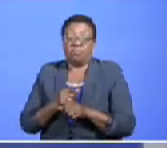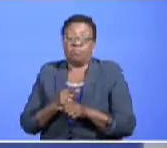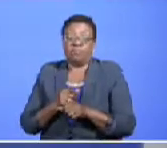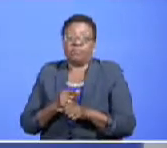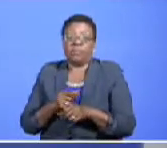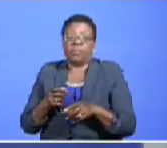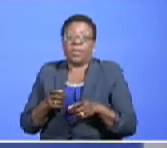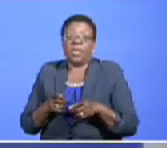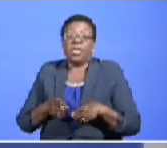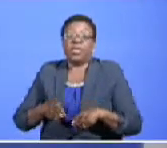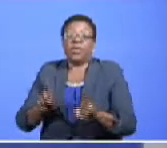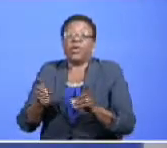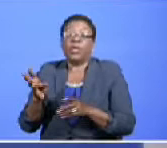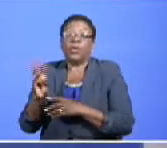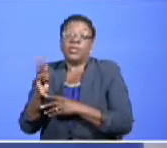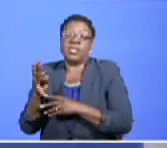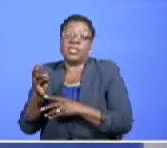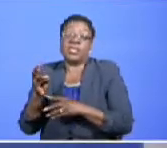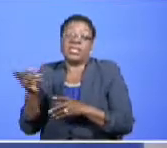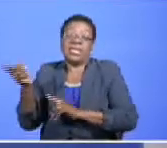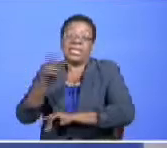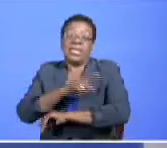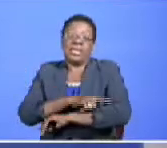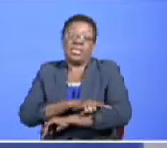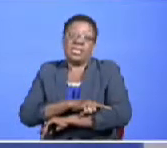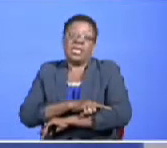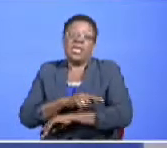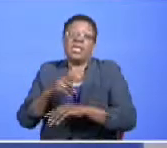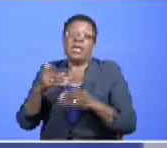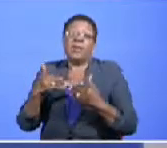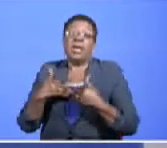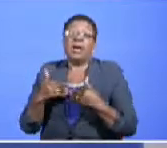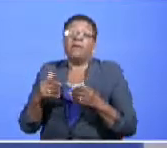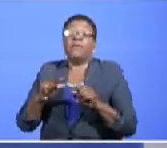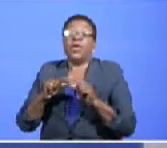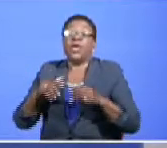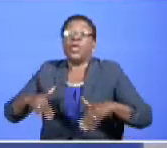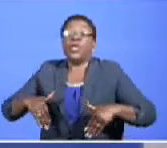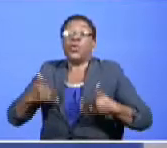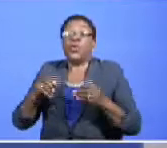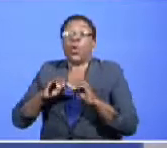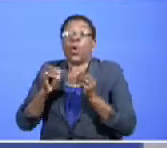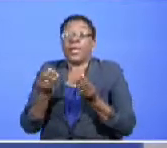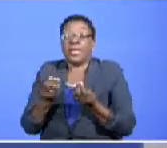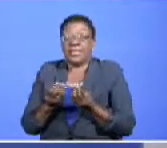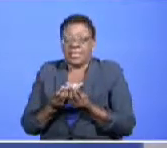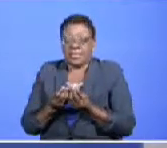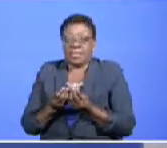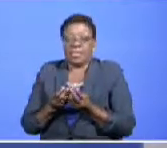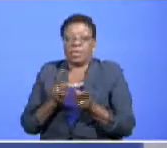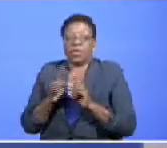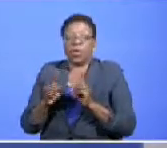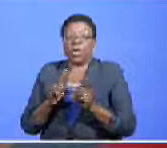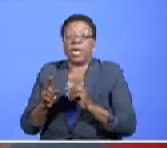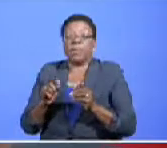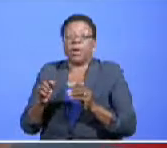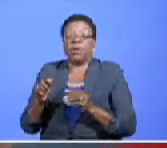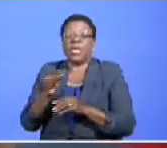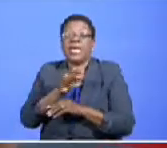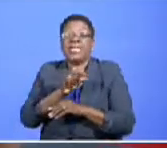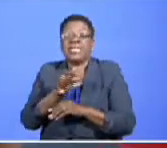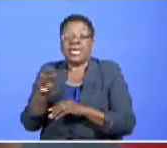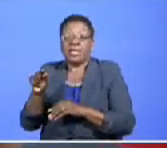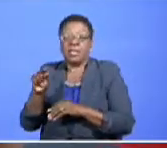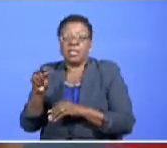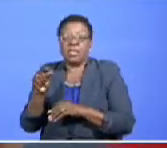During those 16 days, the organizers are targeting youth organizations nationwide in ending gender-based violence. Zonta has